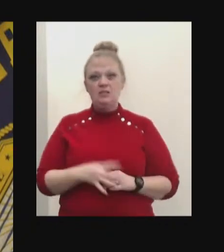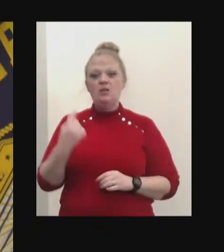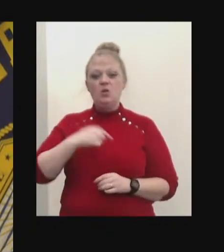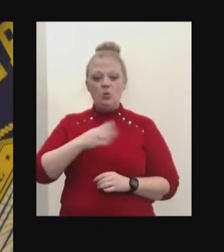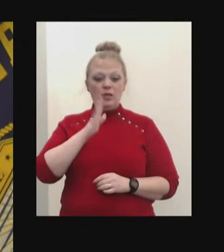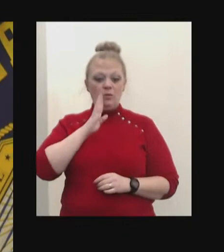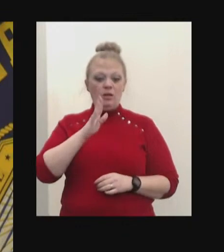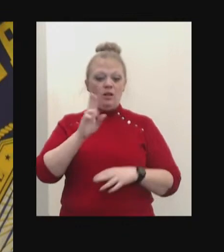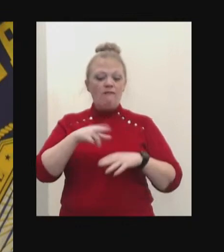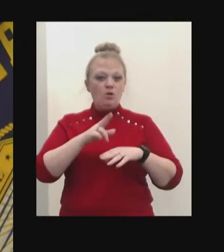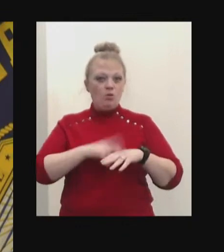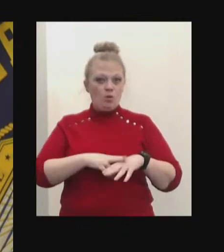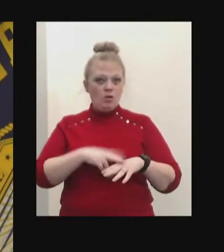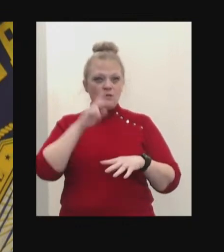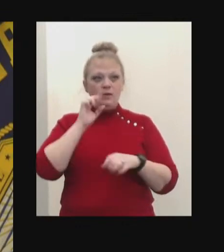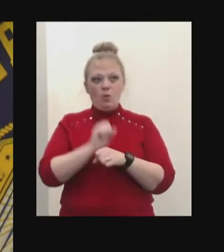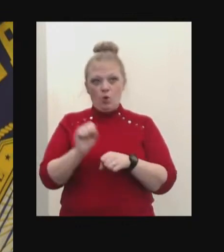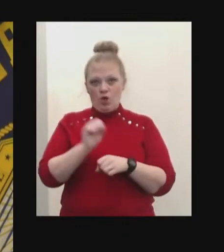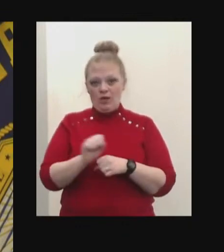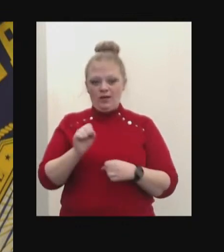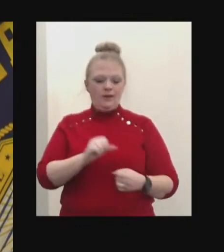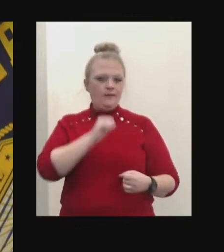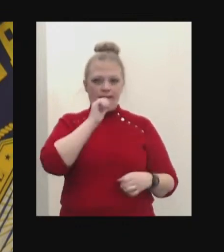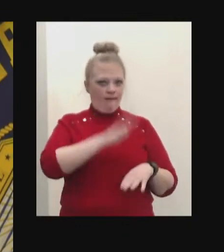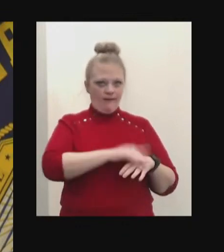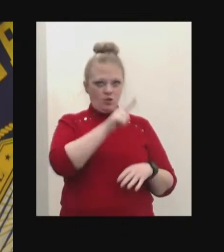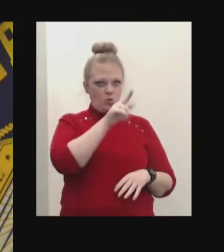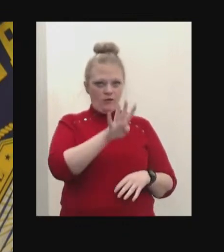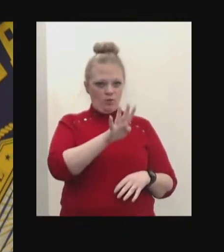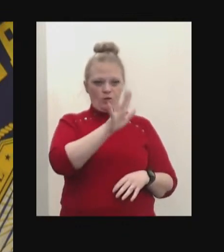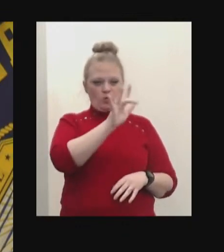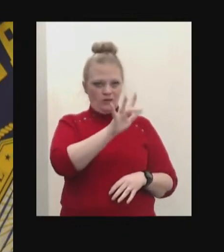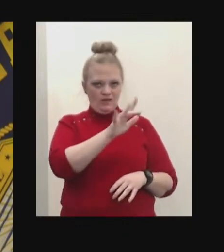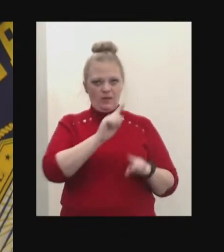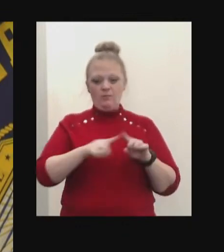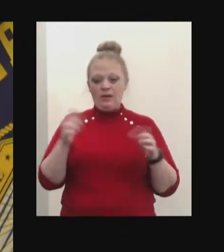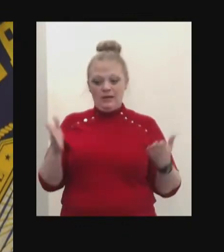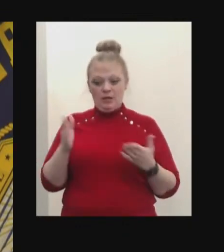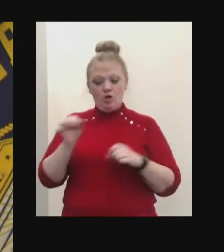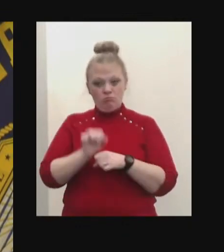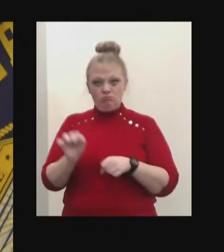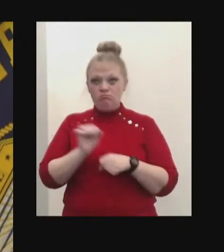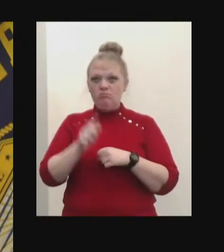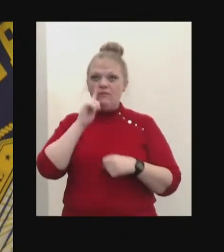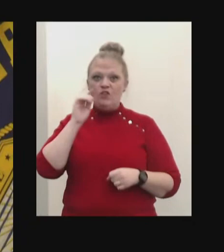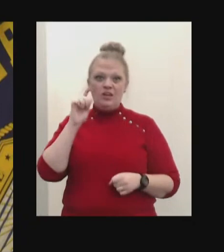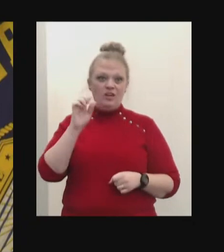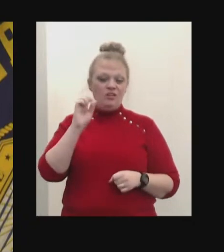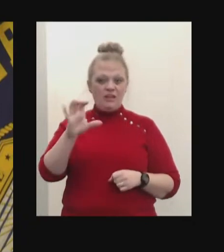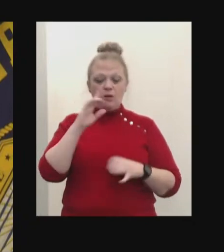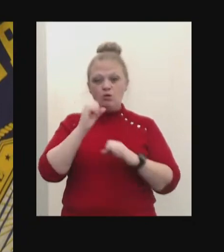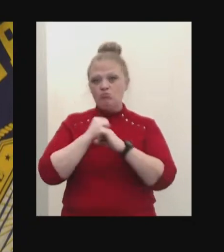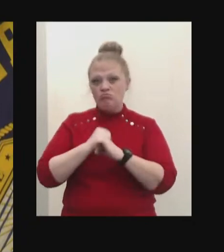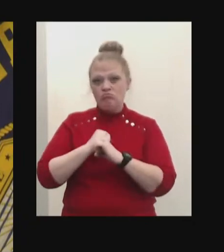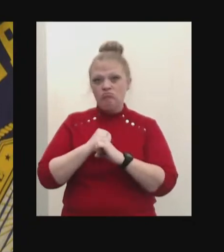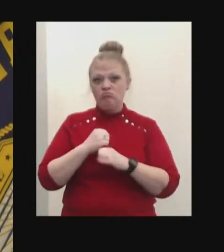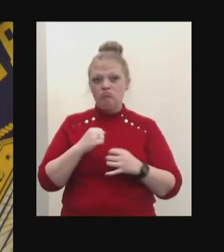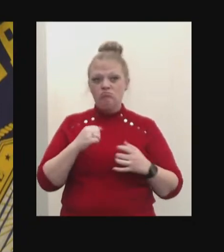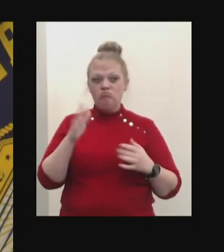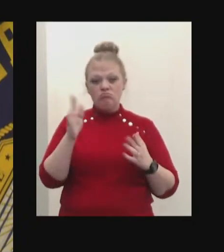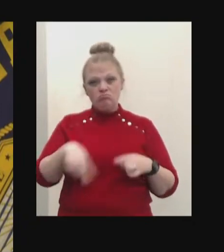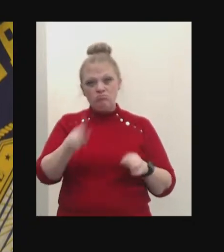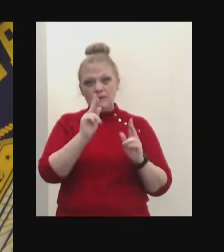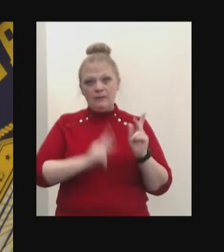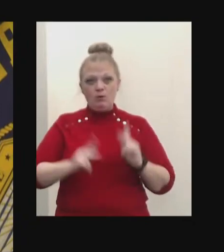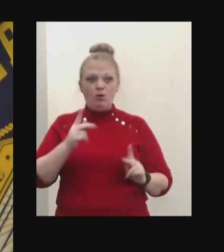course, be working except on the 24th and the 25th, but we'll be here doing our work for Erie County to protect them, protect the public. We